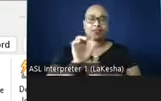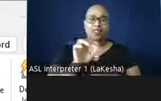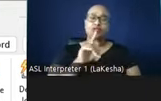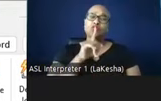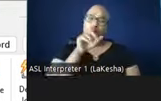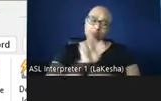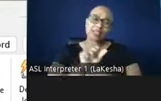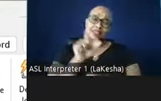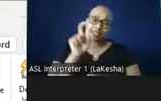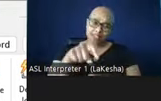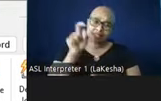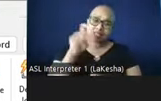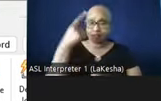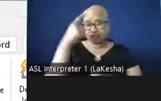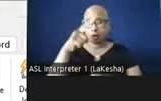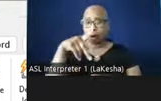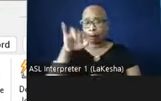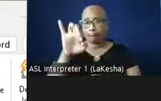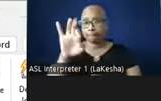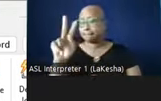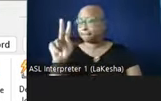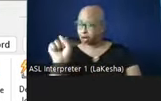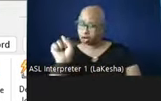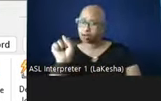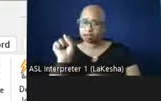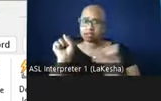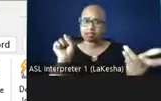time about how overdue all of this work is.